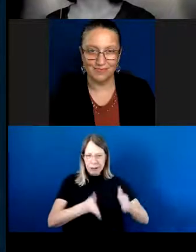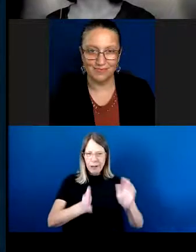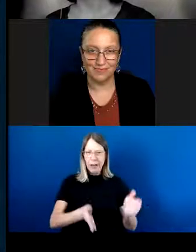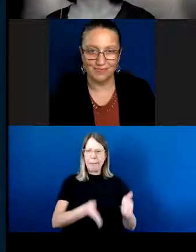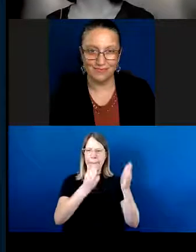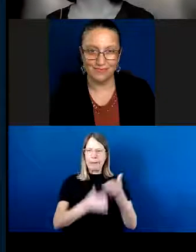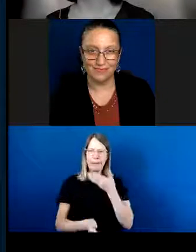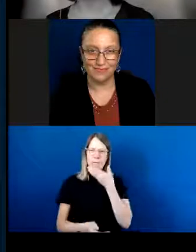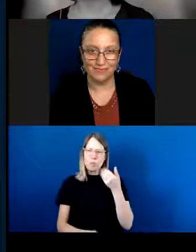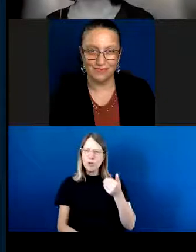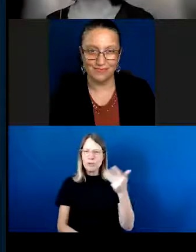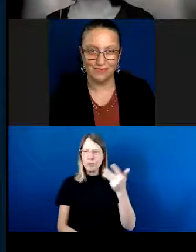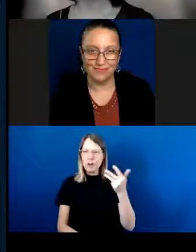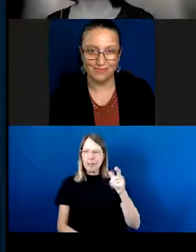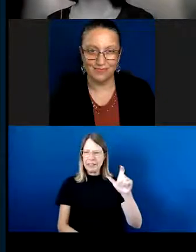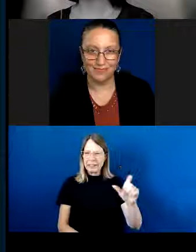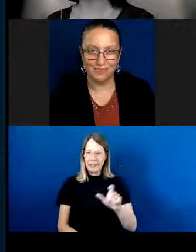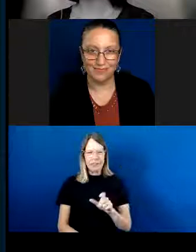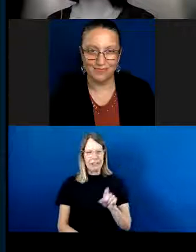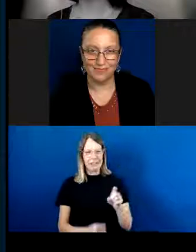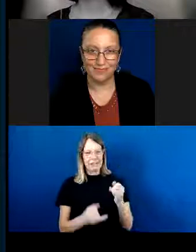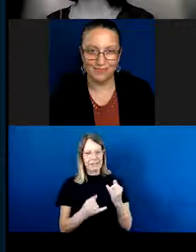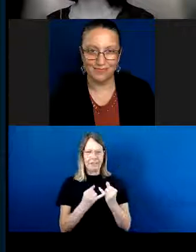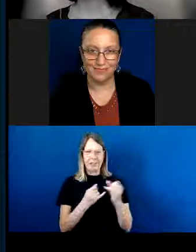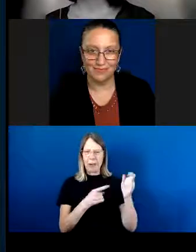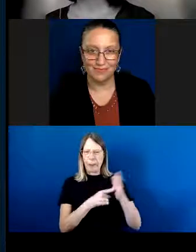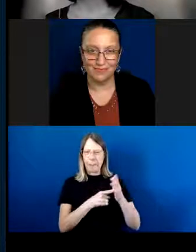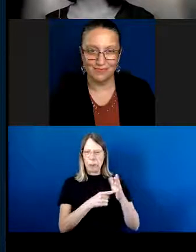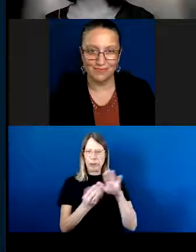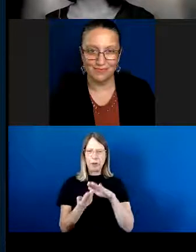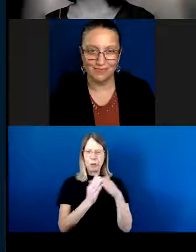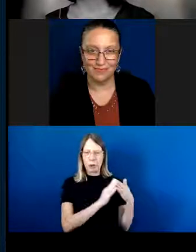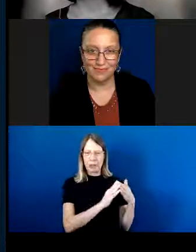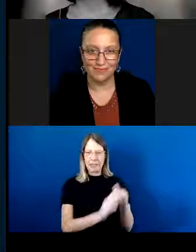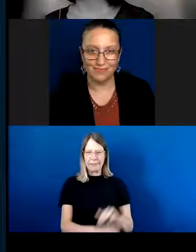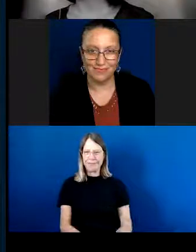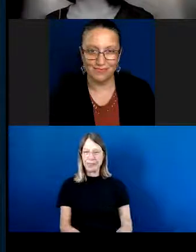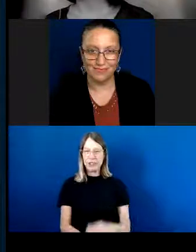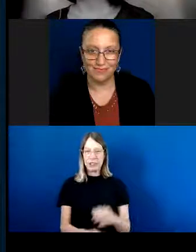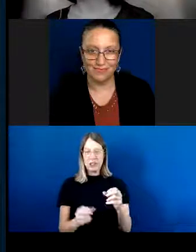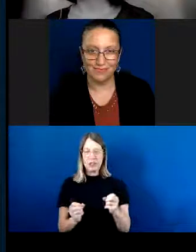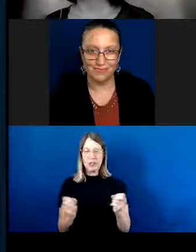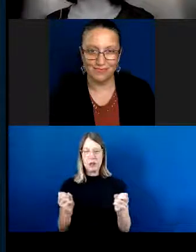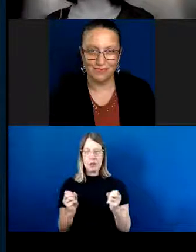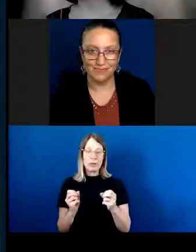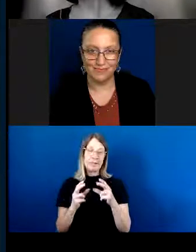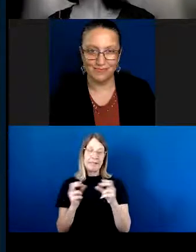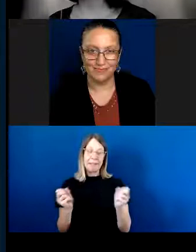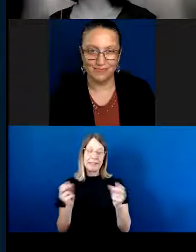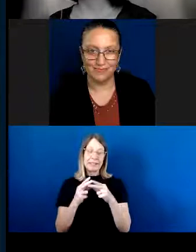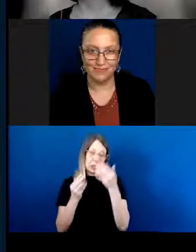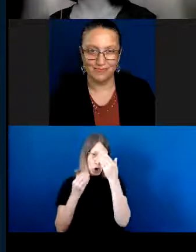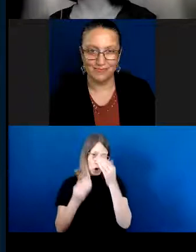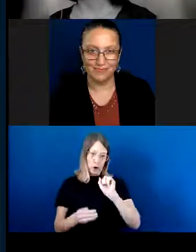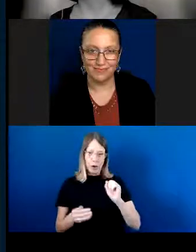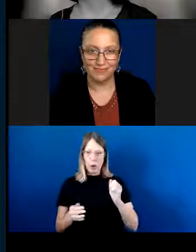and importantly, the community of the suburb. The city honoured her life's work by naming the vibrant, beautifully